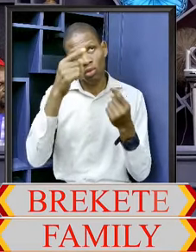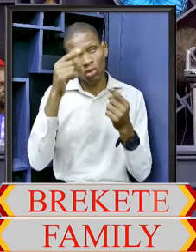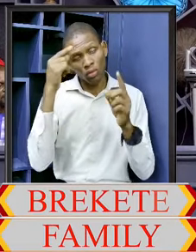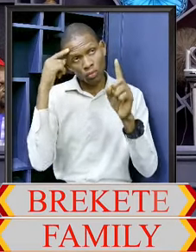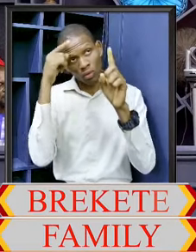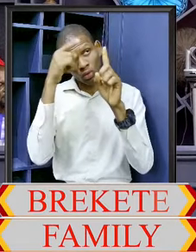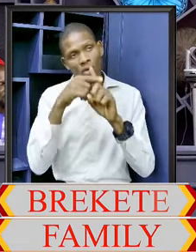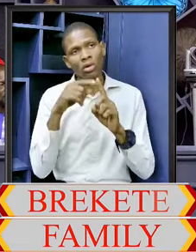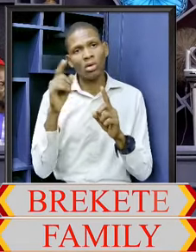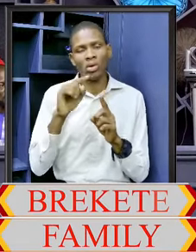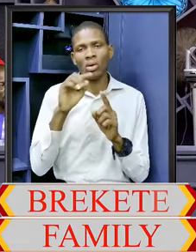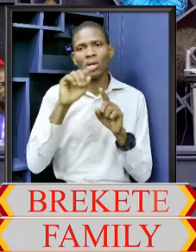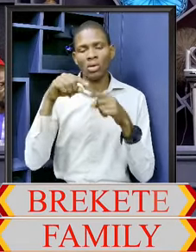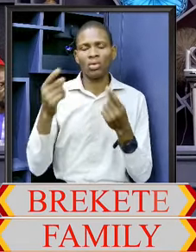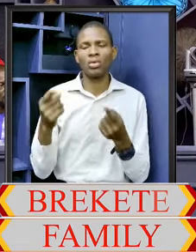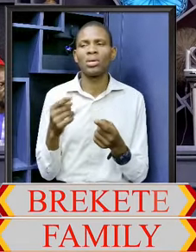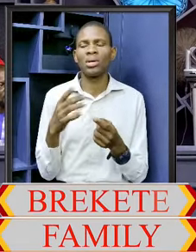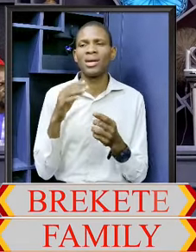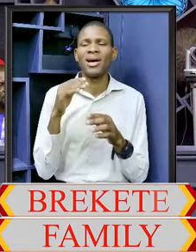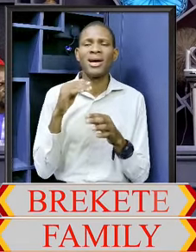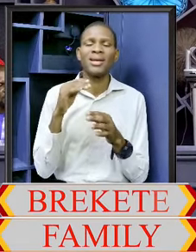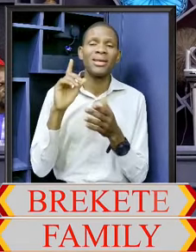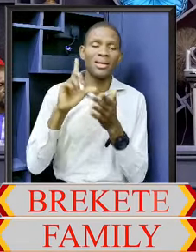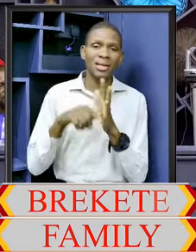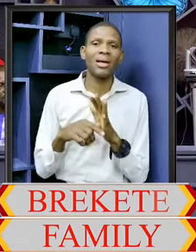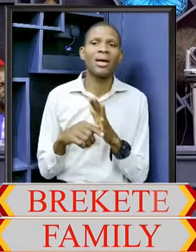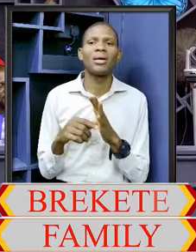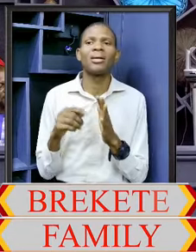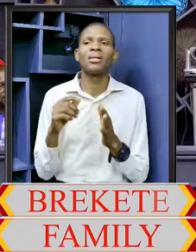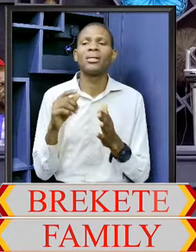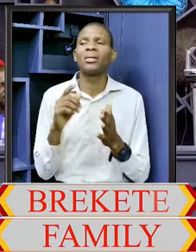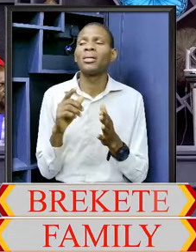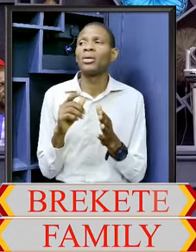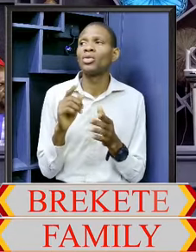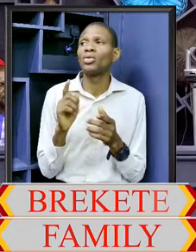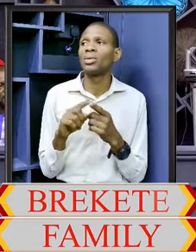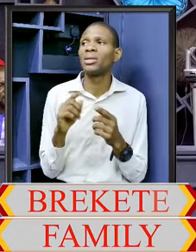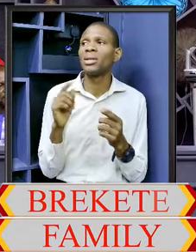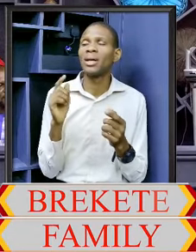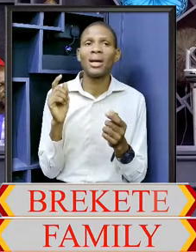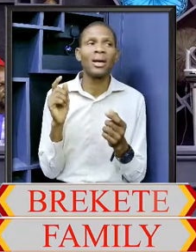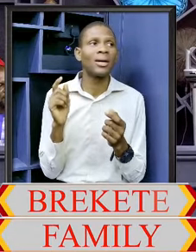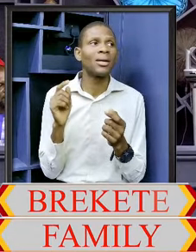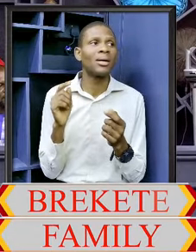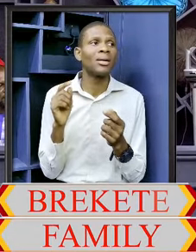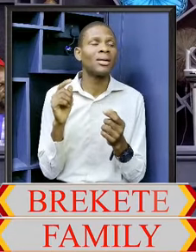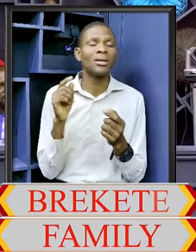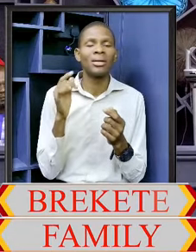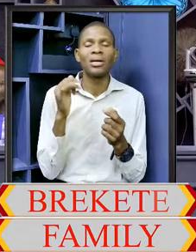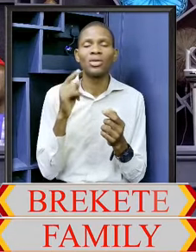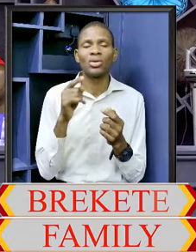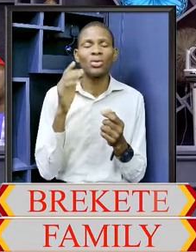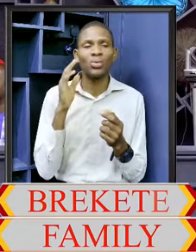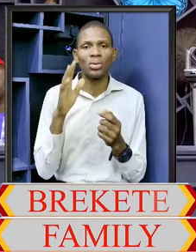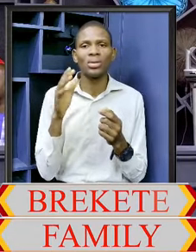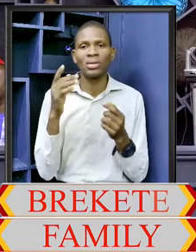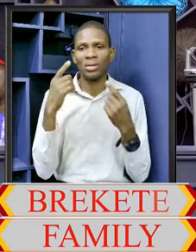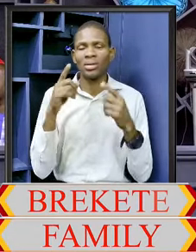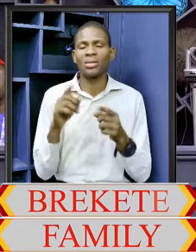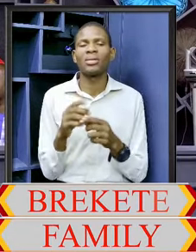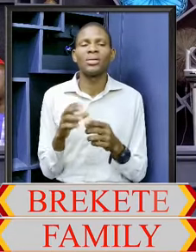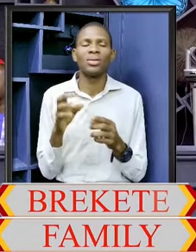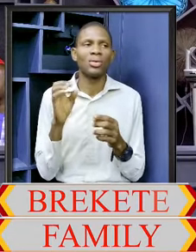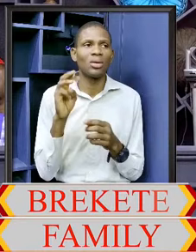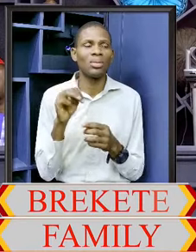there. After a period of time, he did there. He did there. And to the extent, even UN, man, you United go hold Nations, there. You go hold on